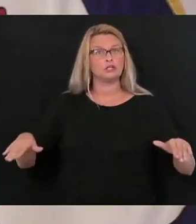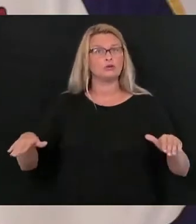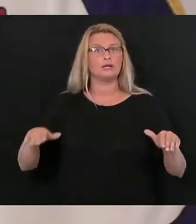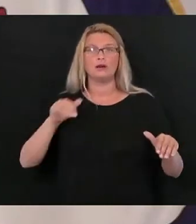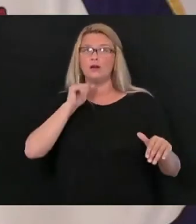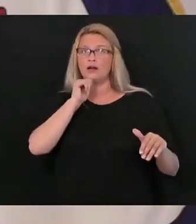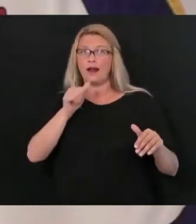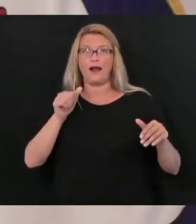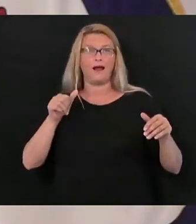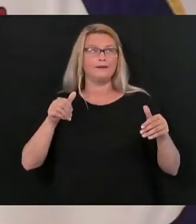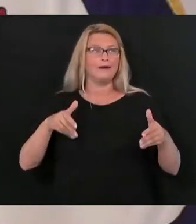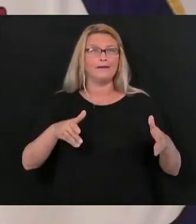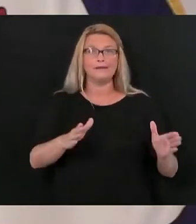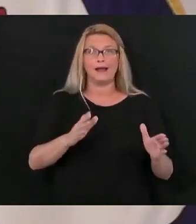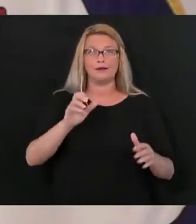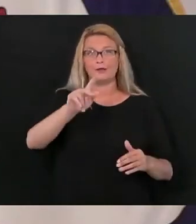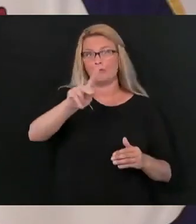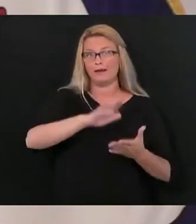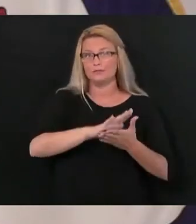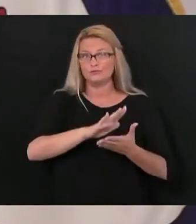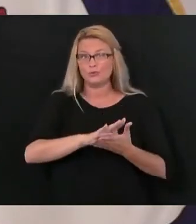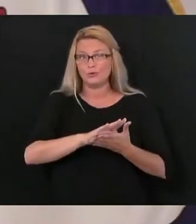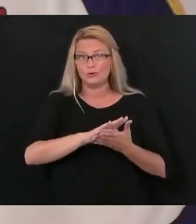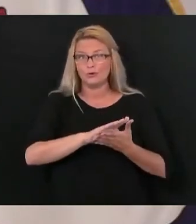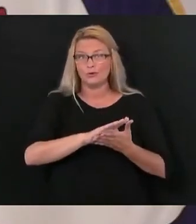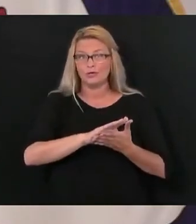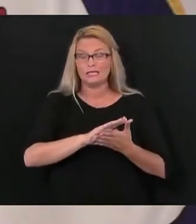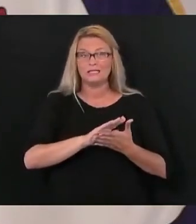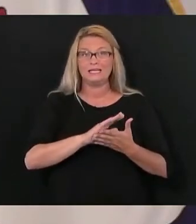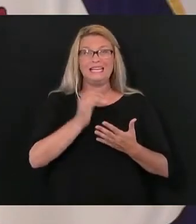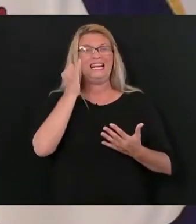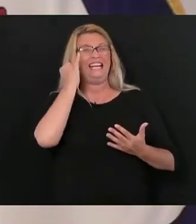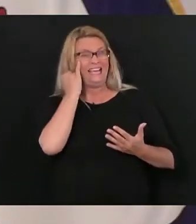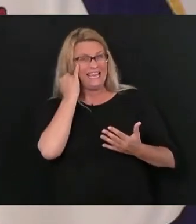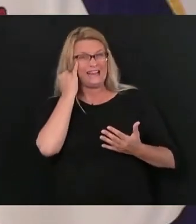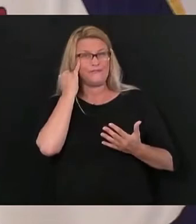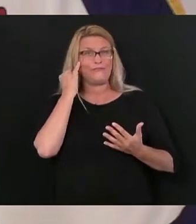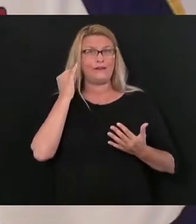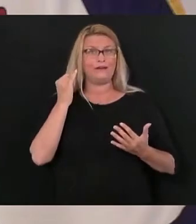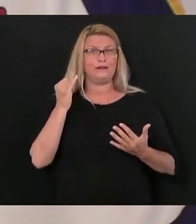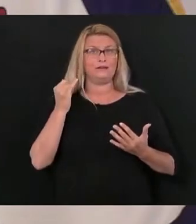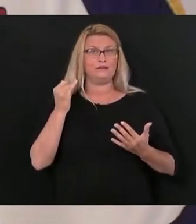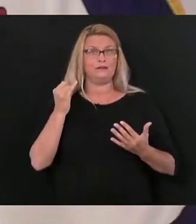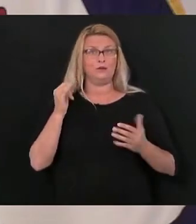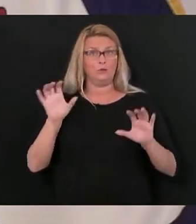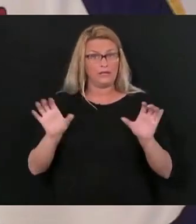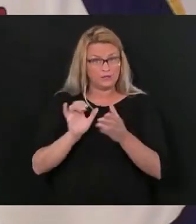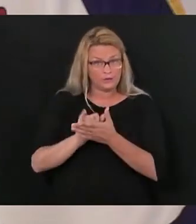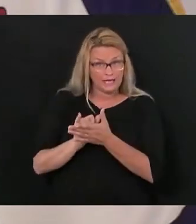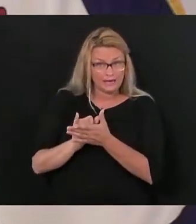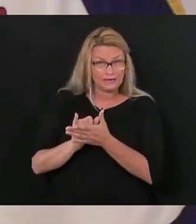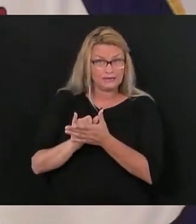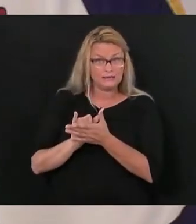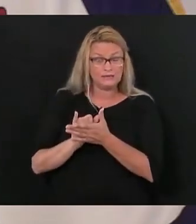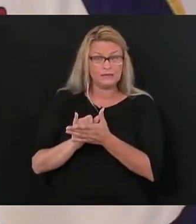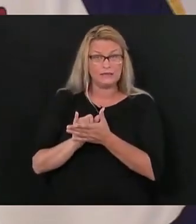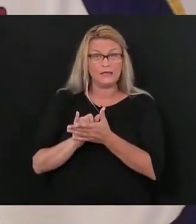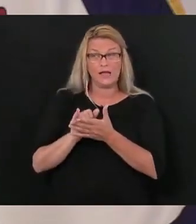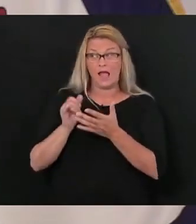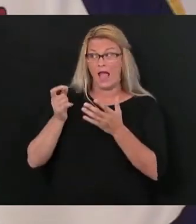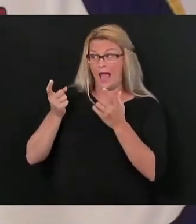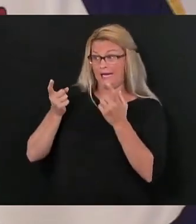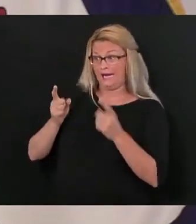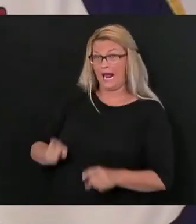not allowed to go back to school. Because if we do that, and that's what